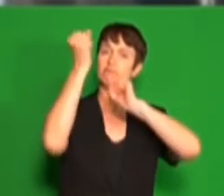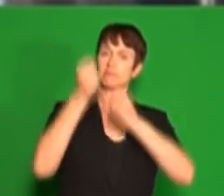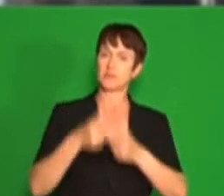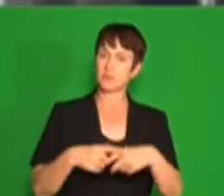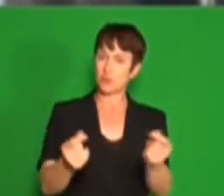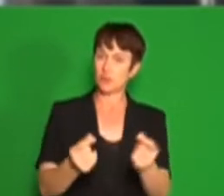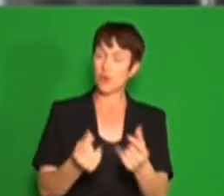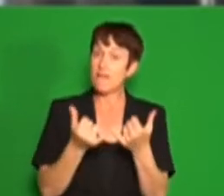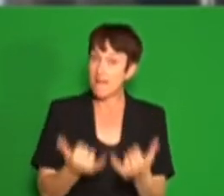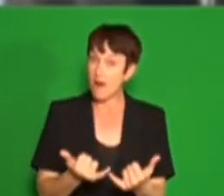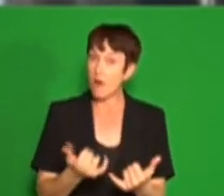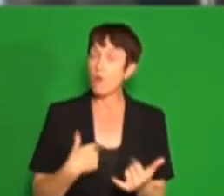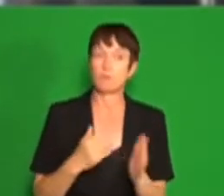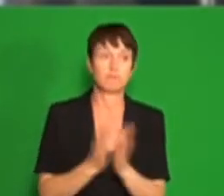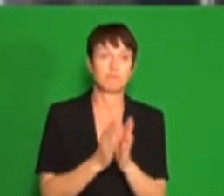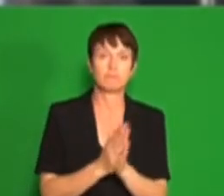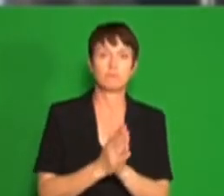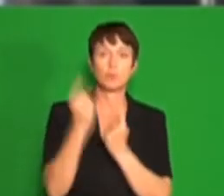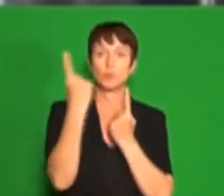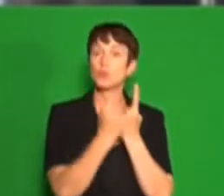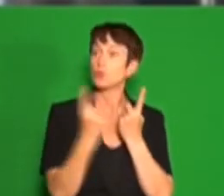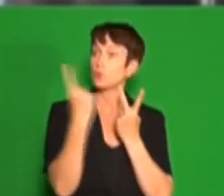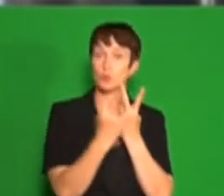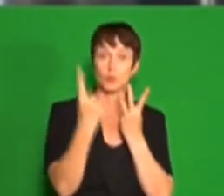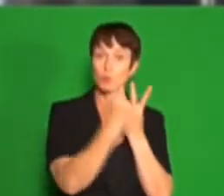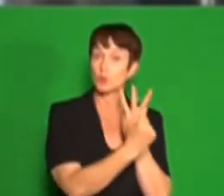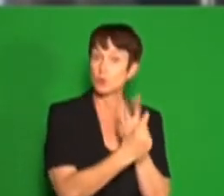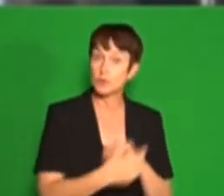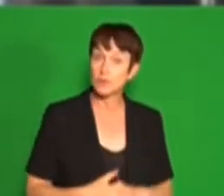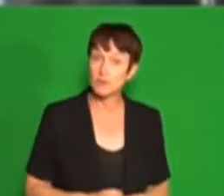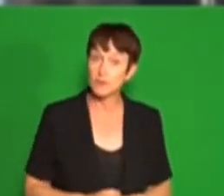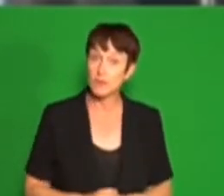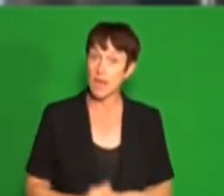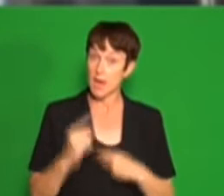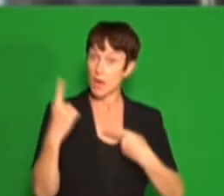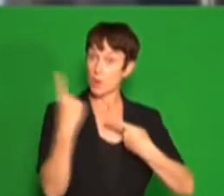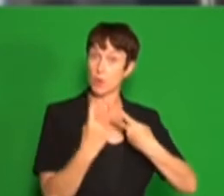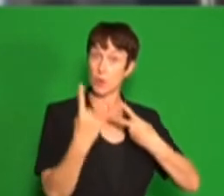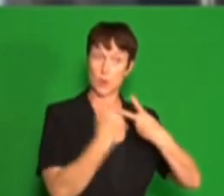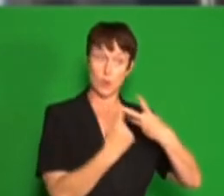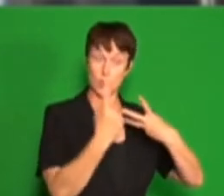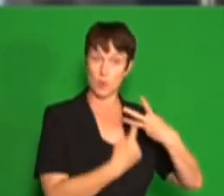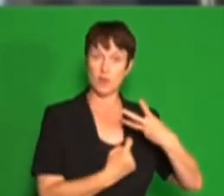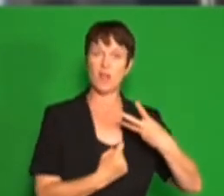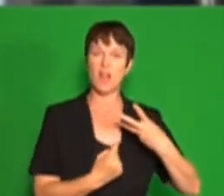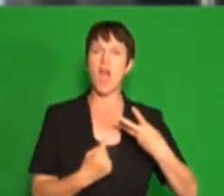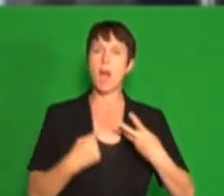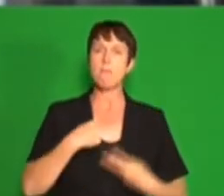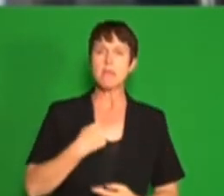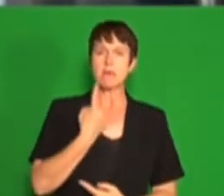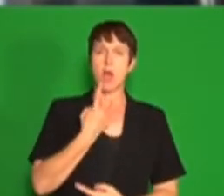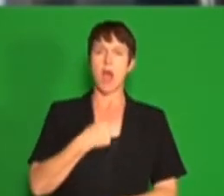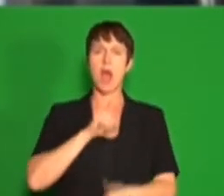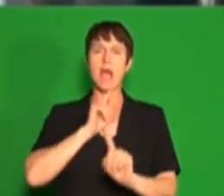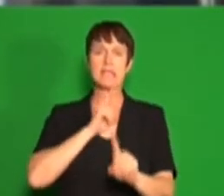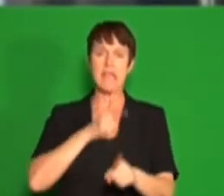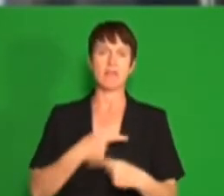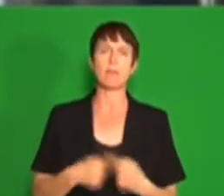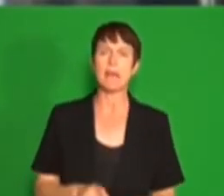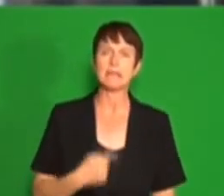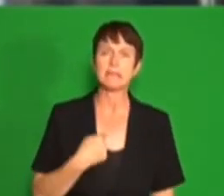now take questions which we will distribute amongst the MPC members. Since we